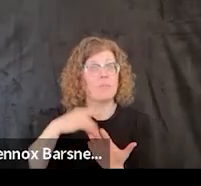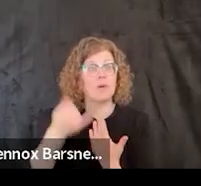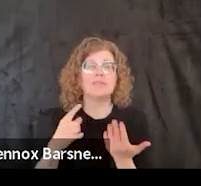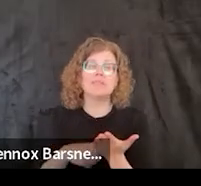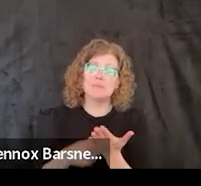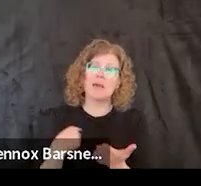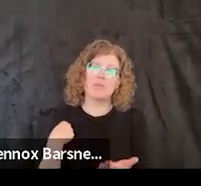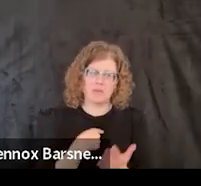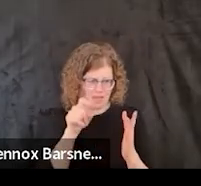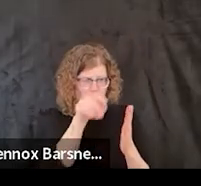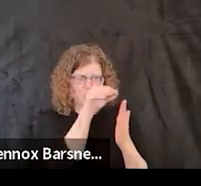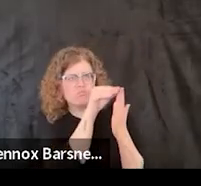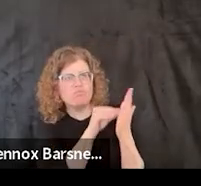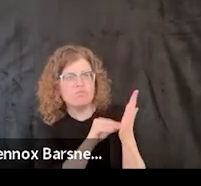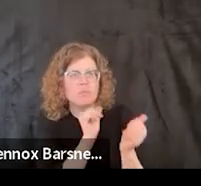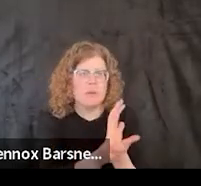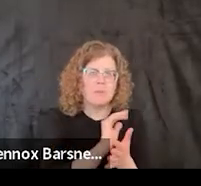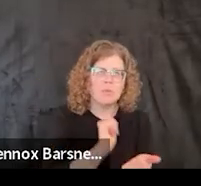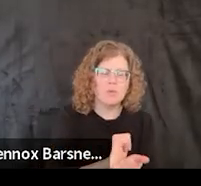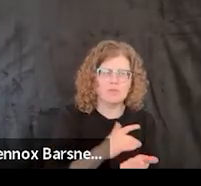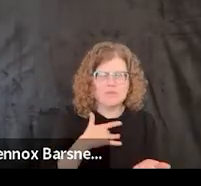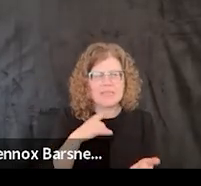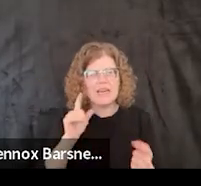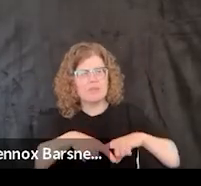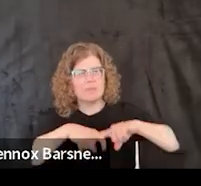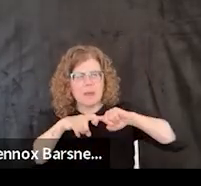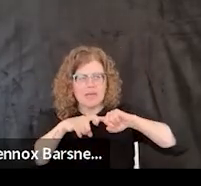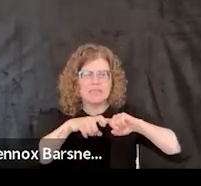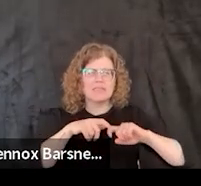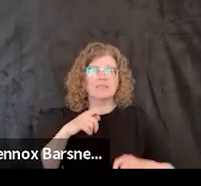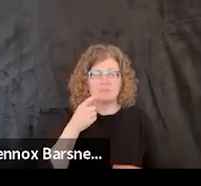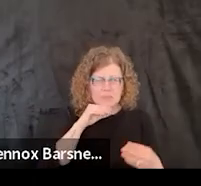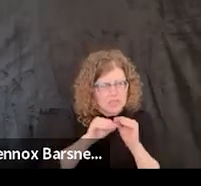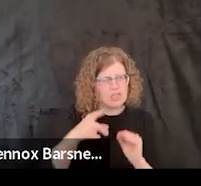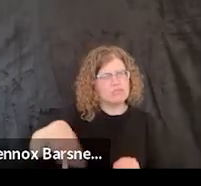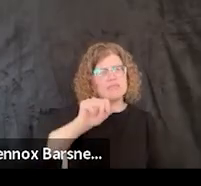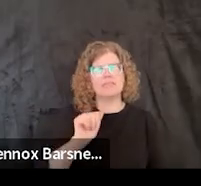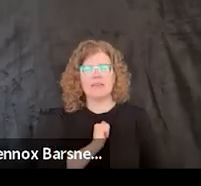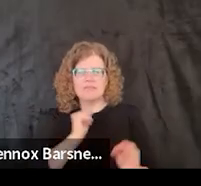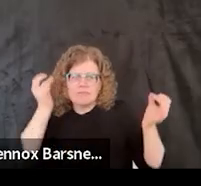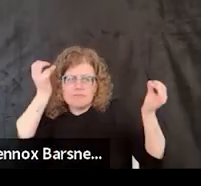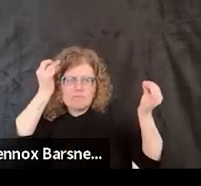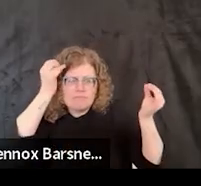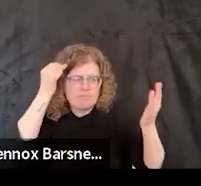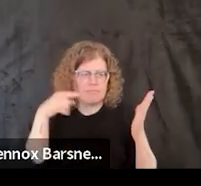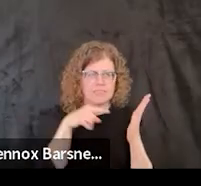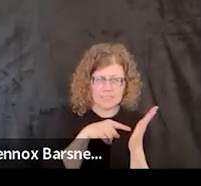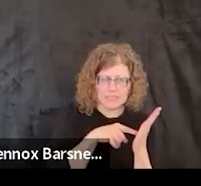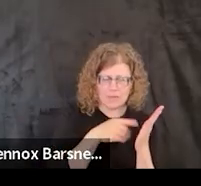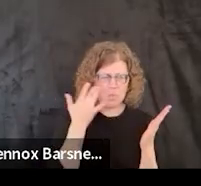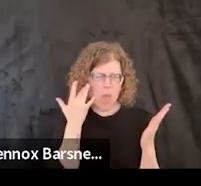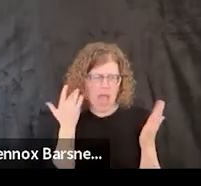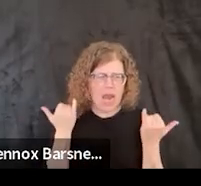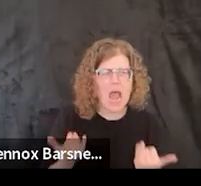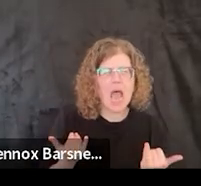why this, why now, and why me? Be very mindful about the projects you choose to undertake